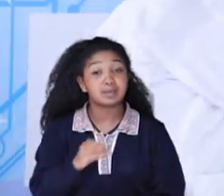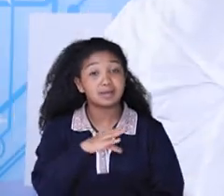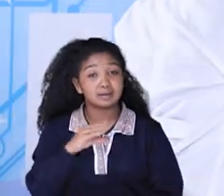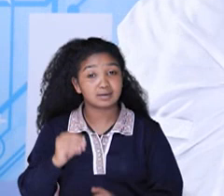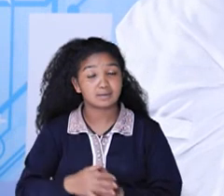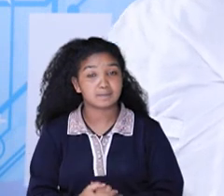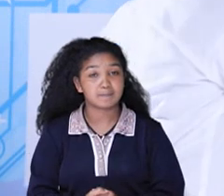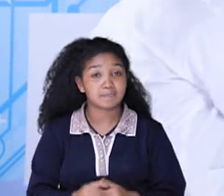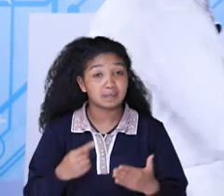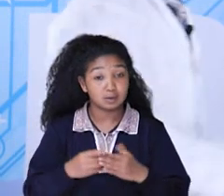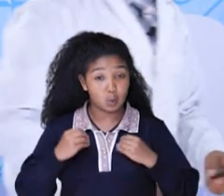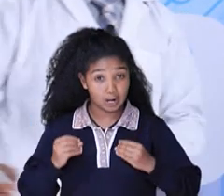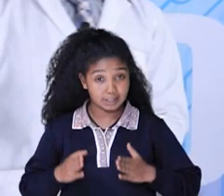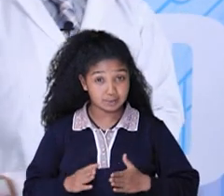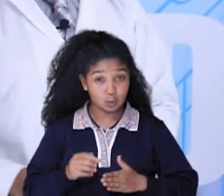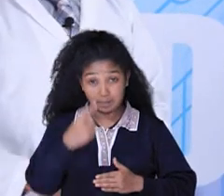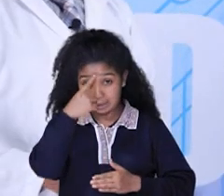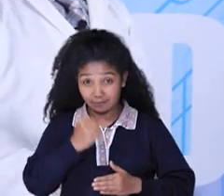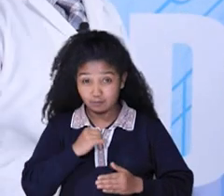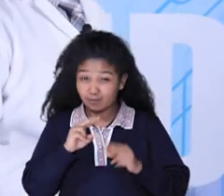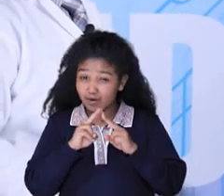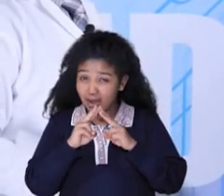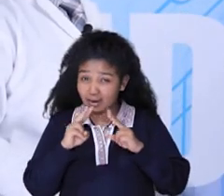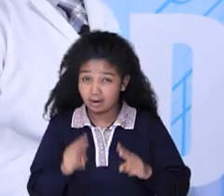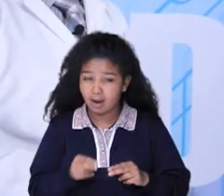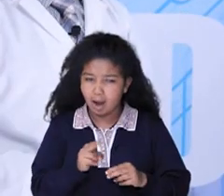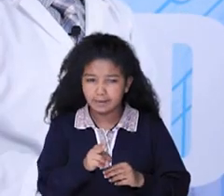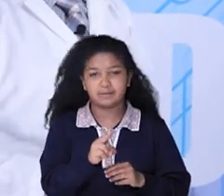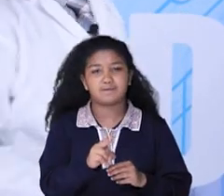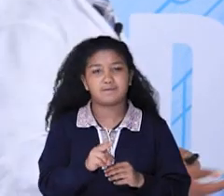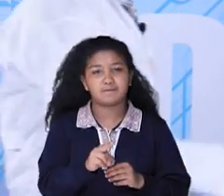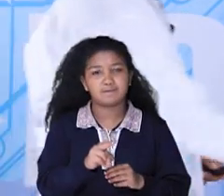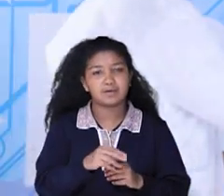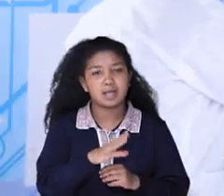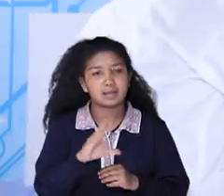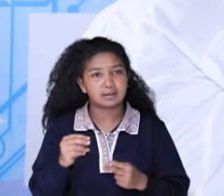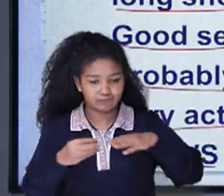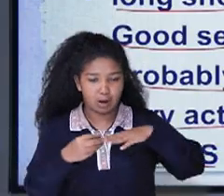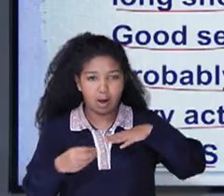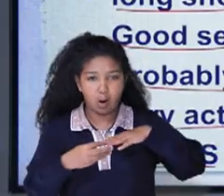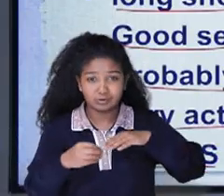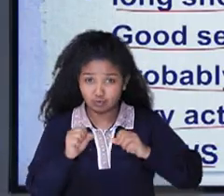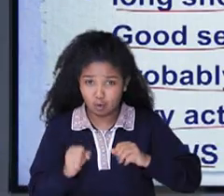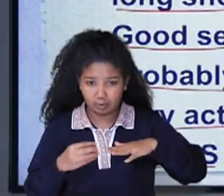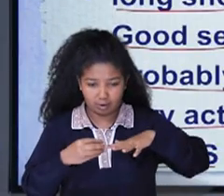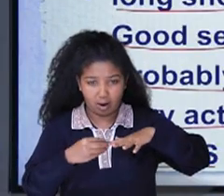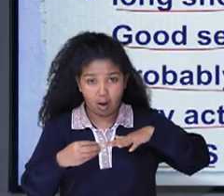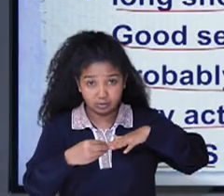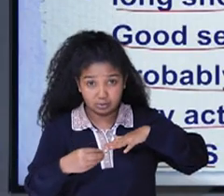And these organisms were believed to be very active, and they have strong claws.